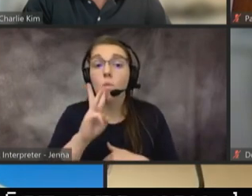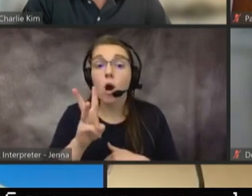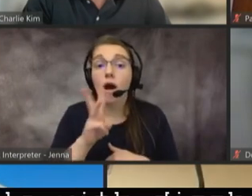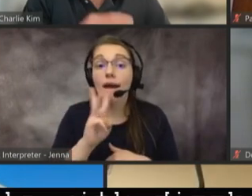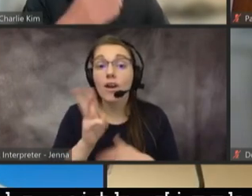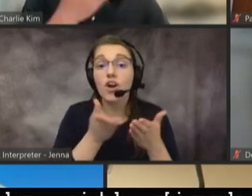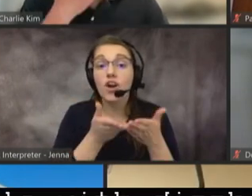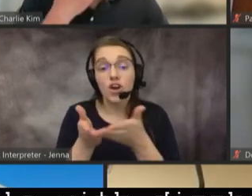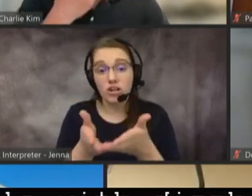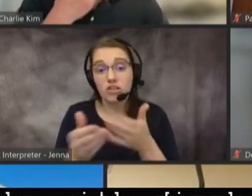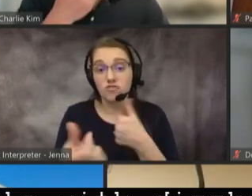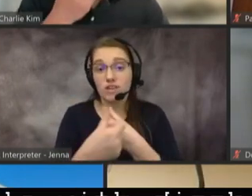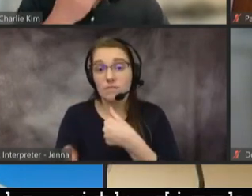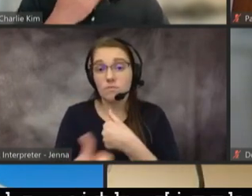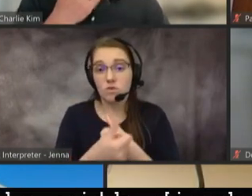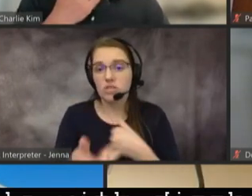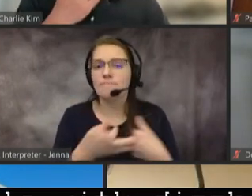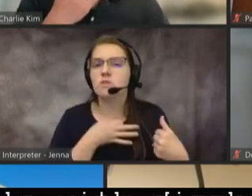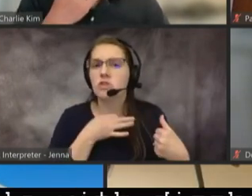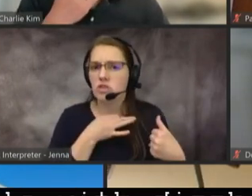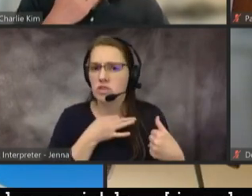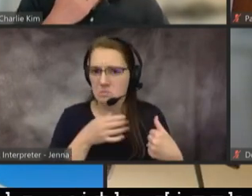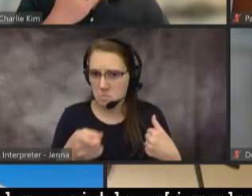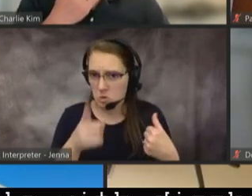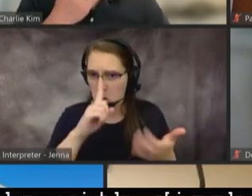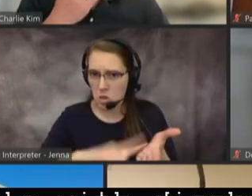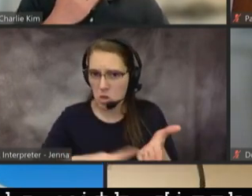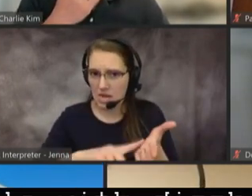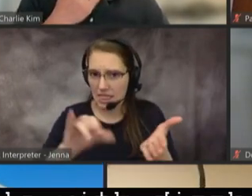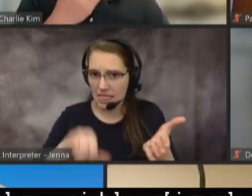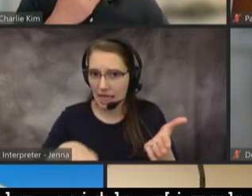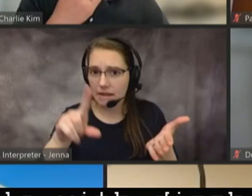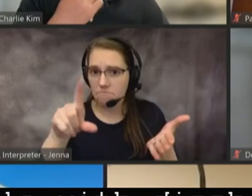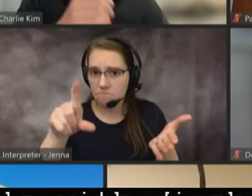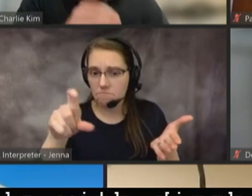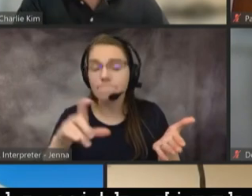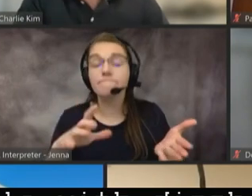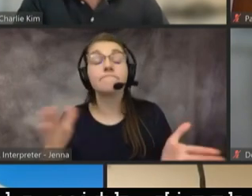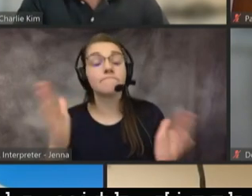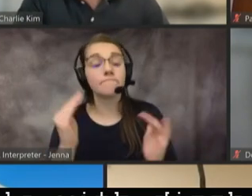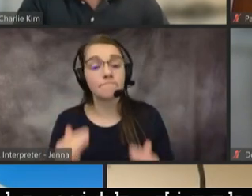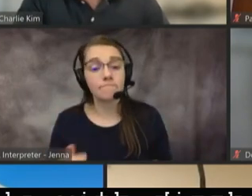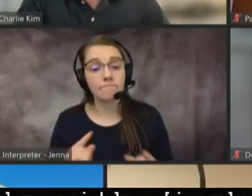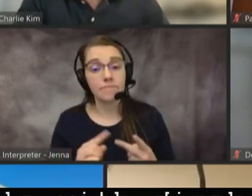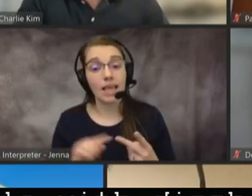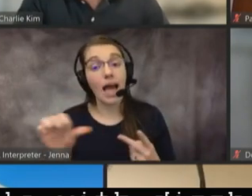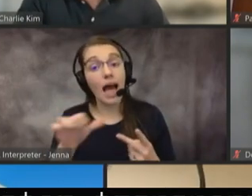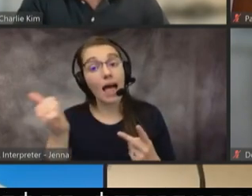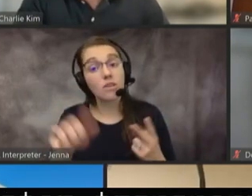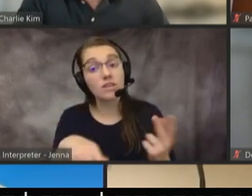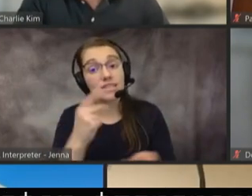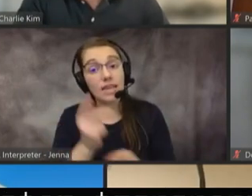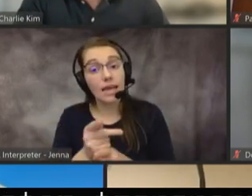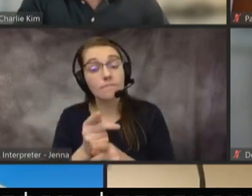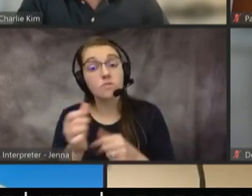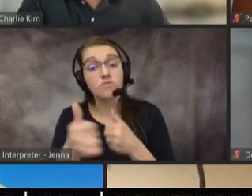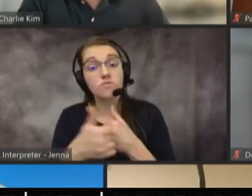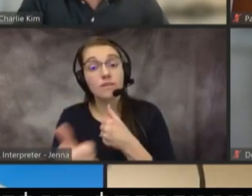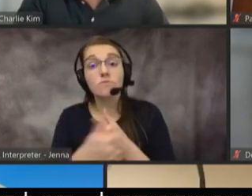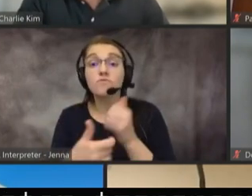US? Secondly, there is another form of transport, like